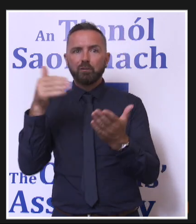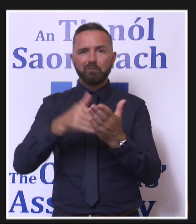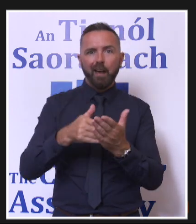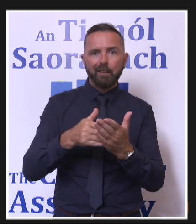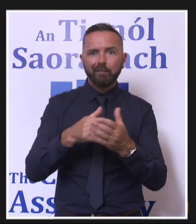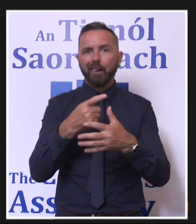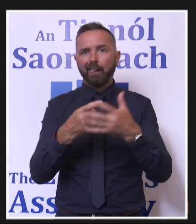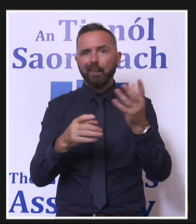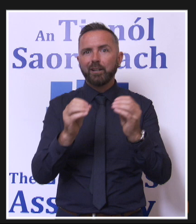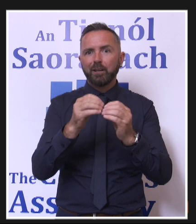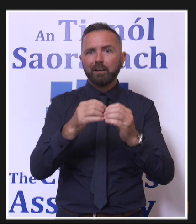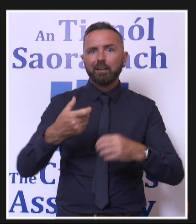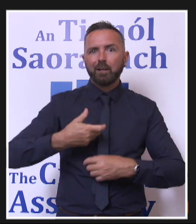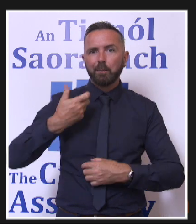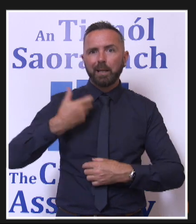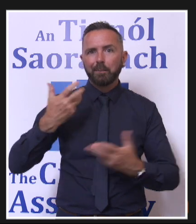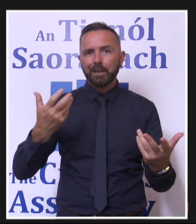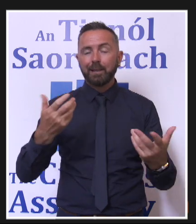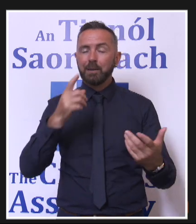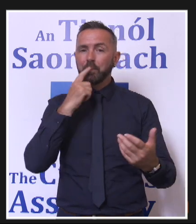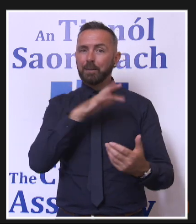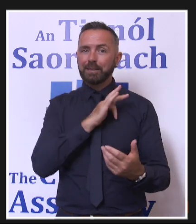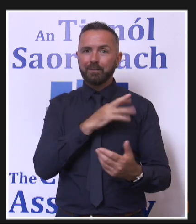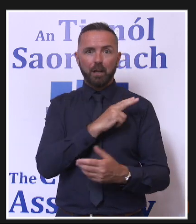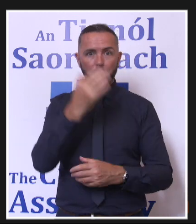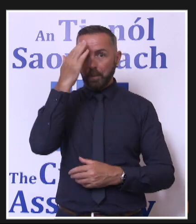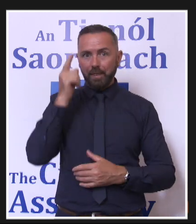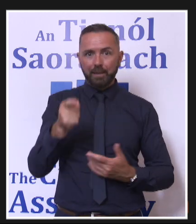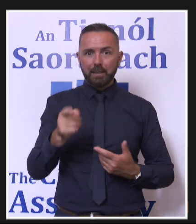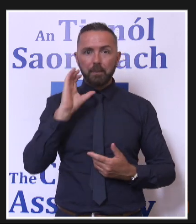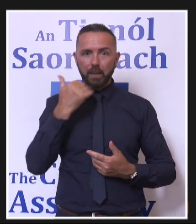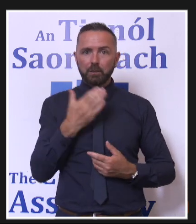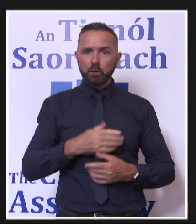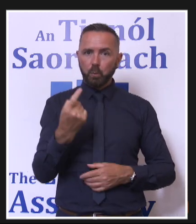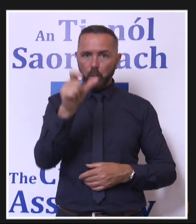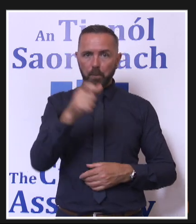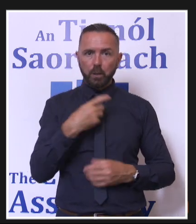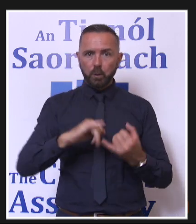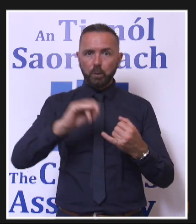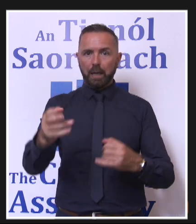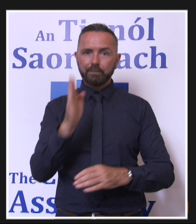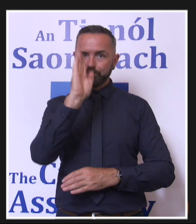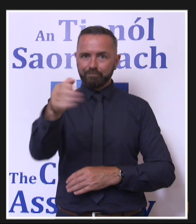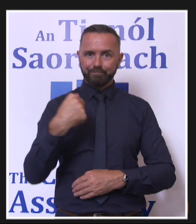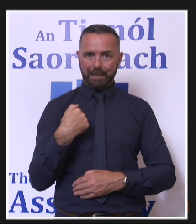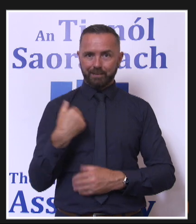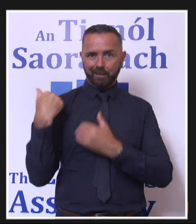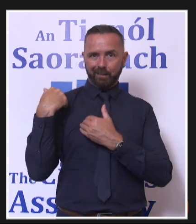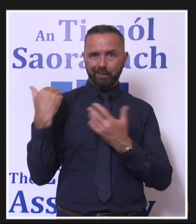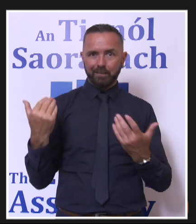The thing is, I don't begrudge that, because they've got one person to complain to now, and